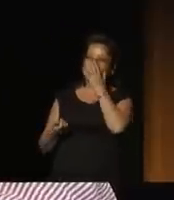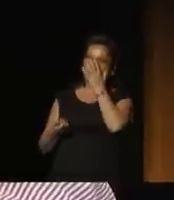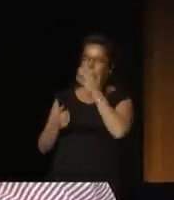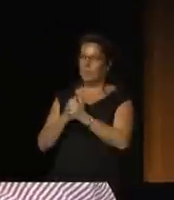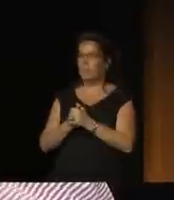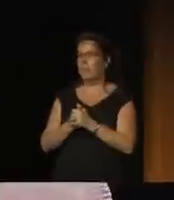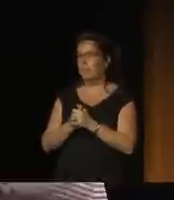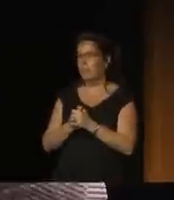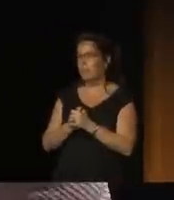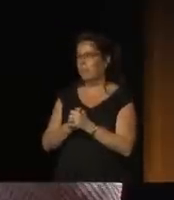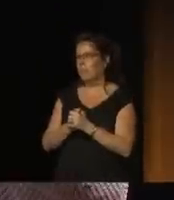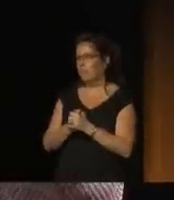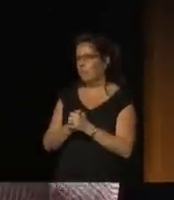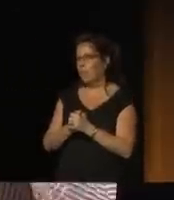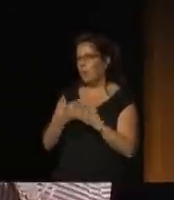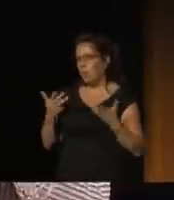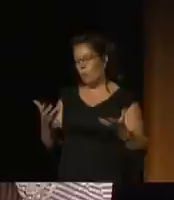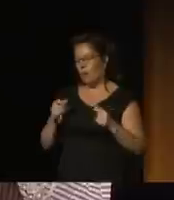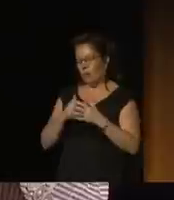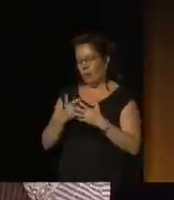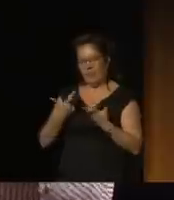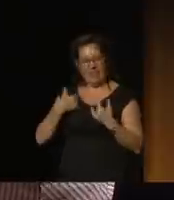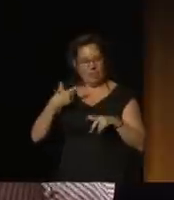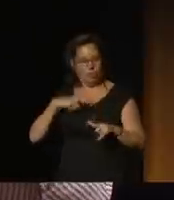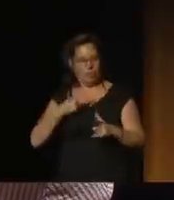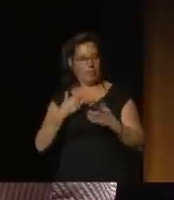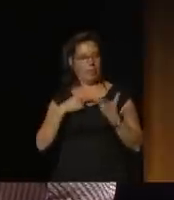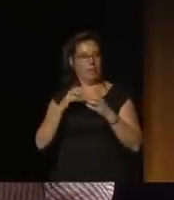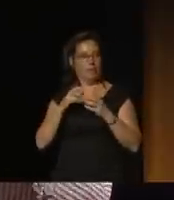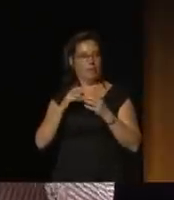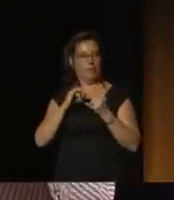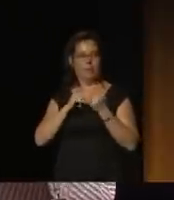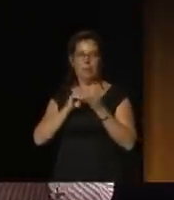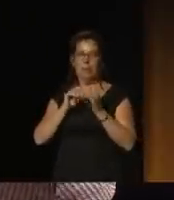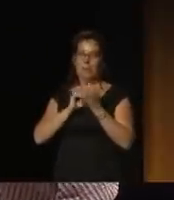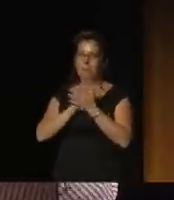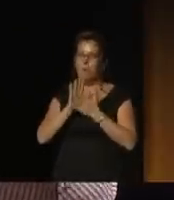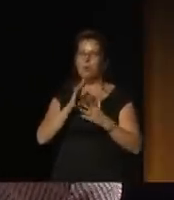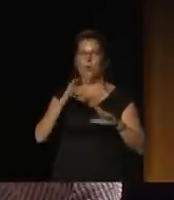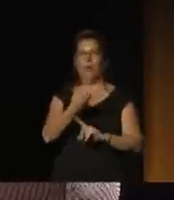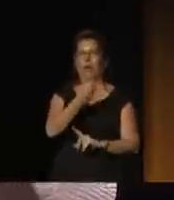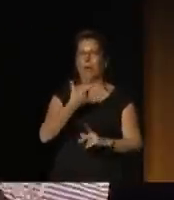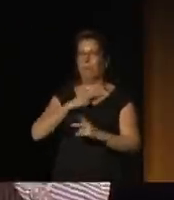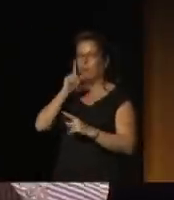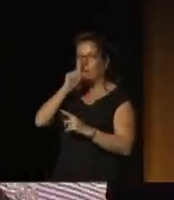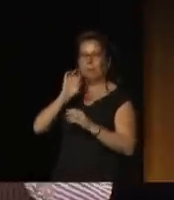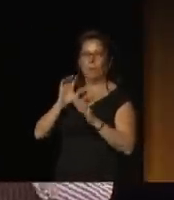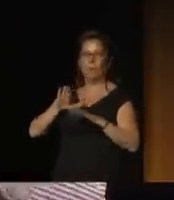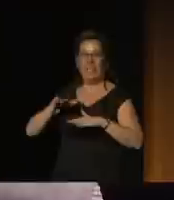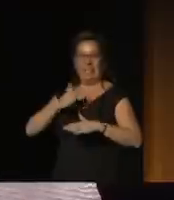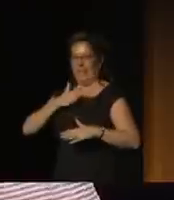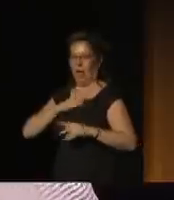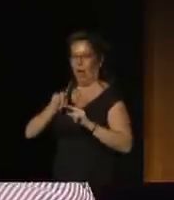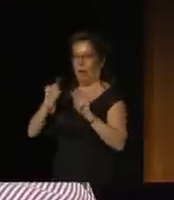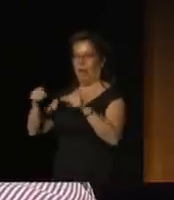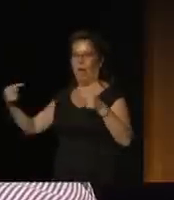know, that's one of the reasons that Bush won. You know, because people didn't like John Kerry. You know, and I would say to people, you know, I